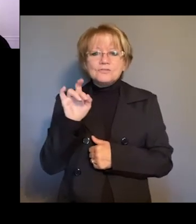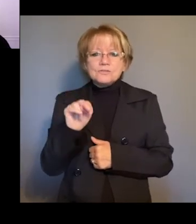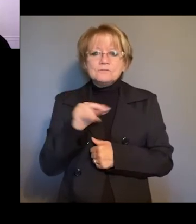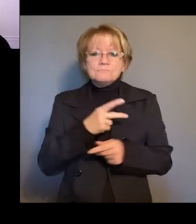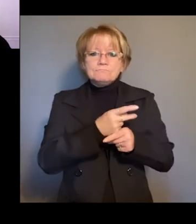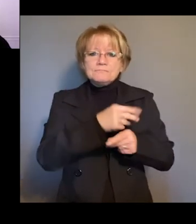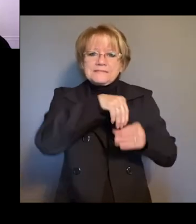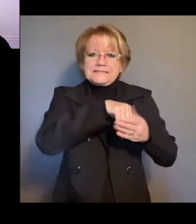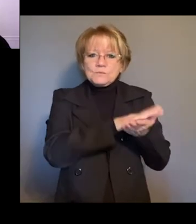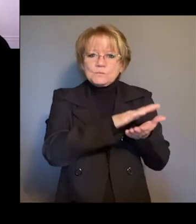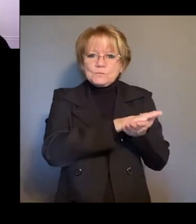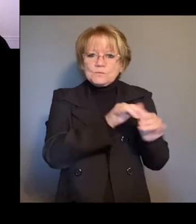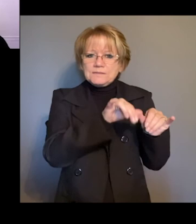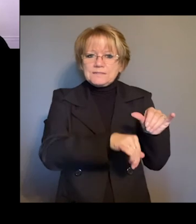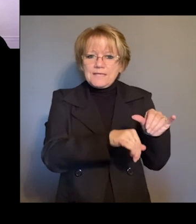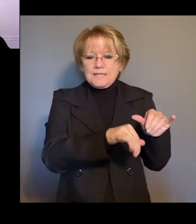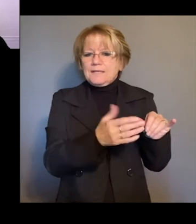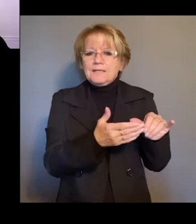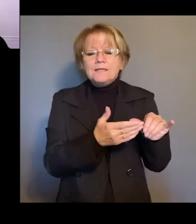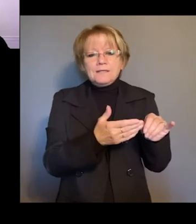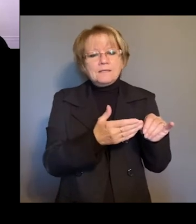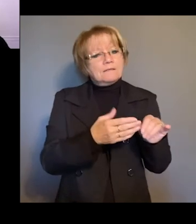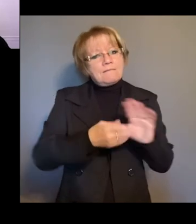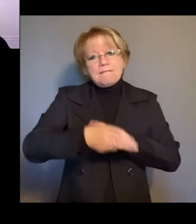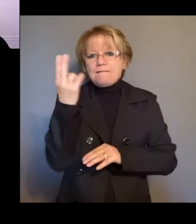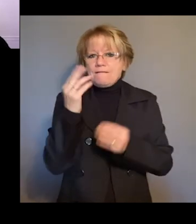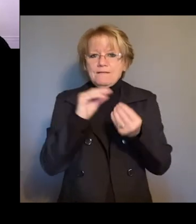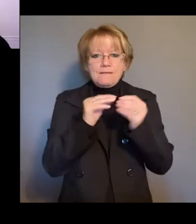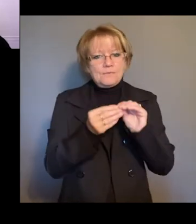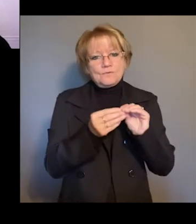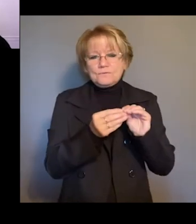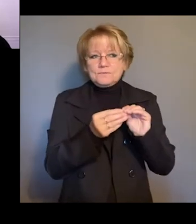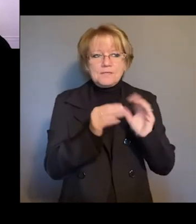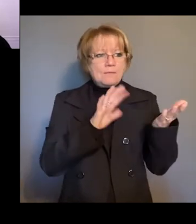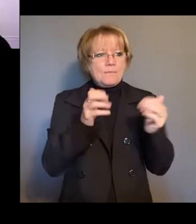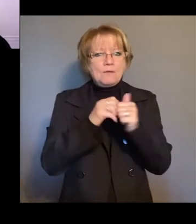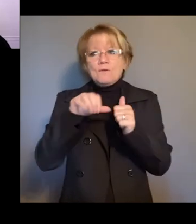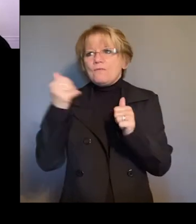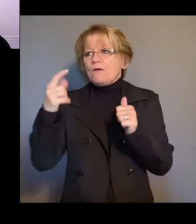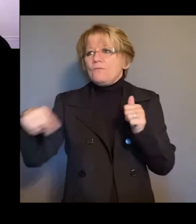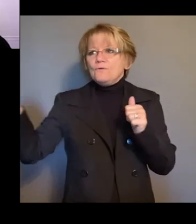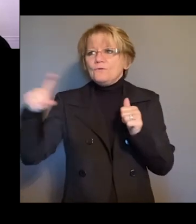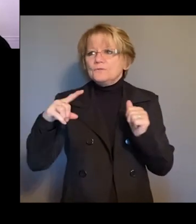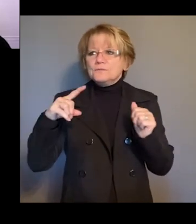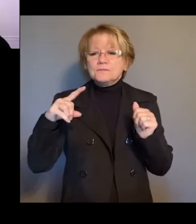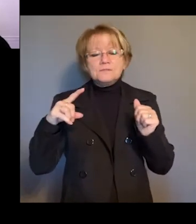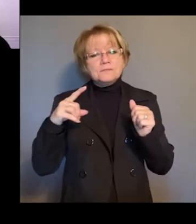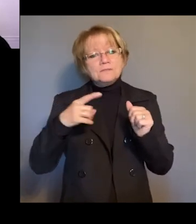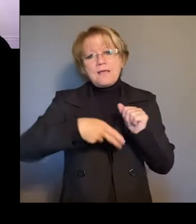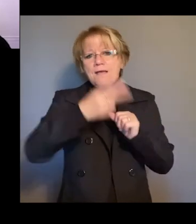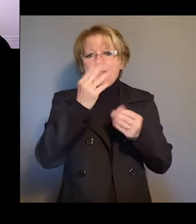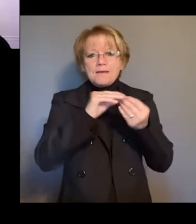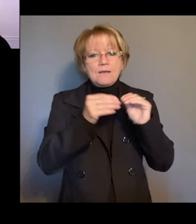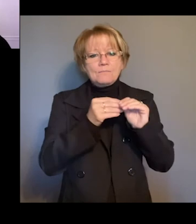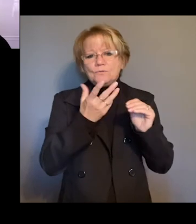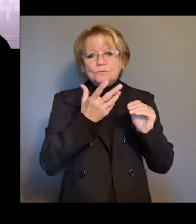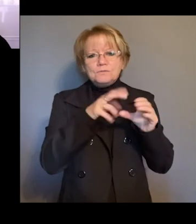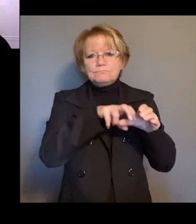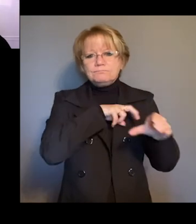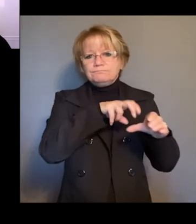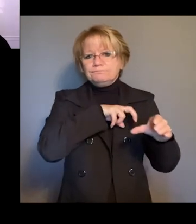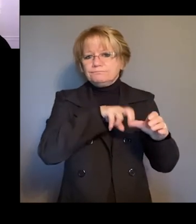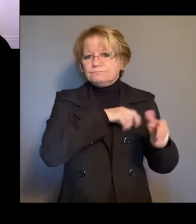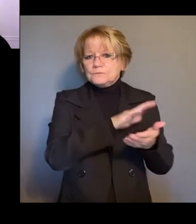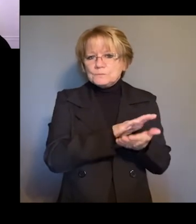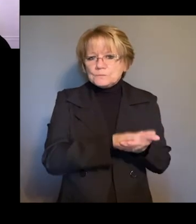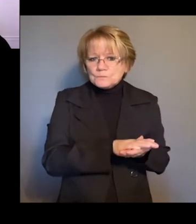low. Black males are not being retained higher than their counterparts. It's systems that have been created that